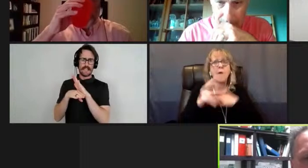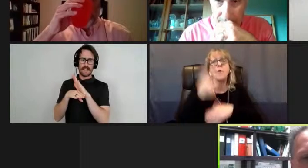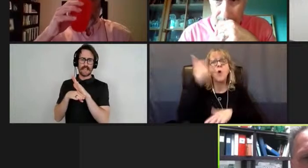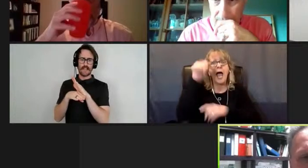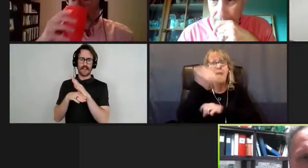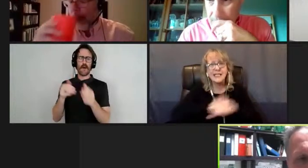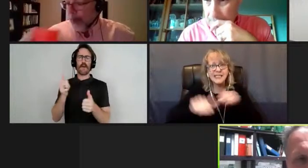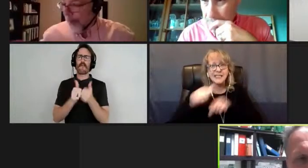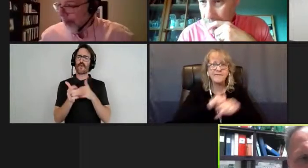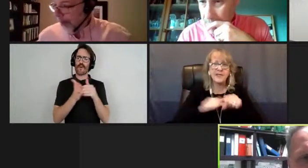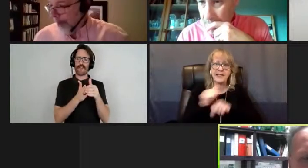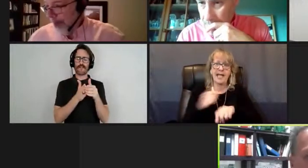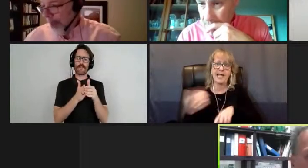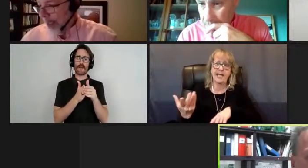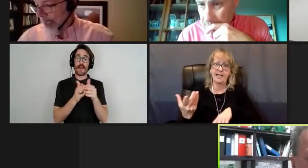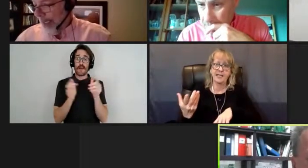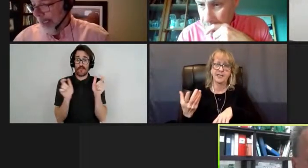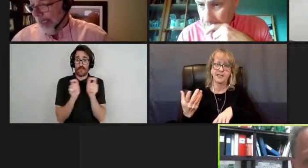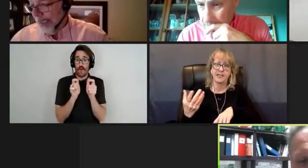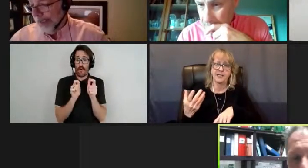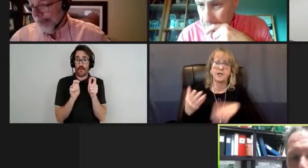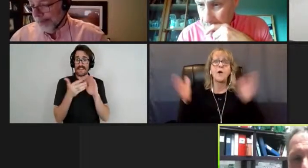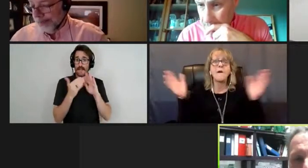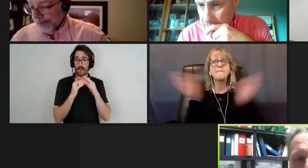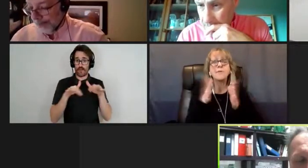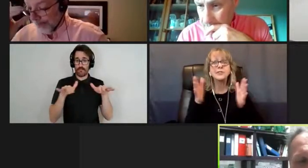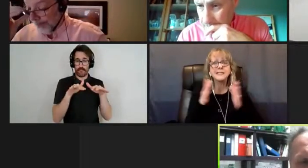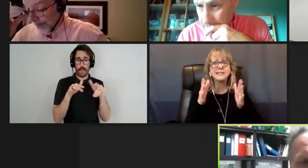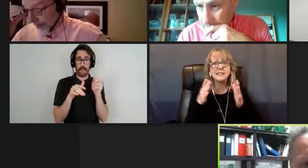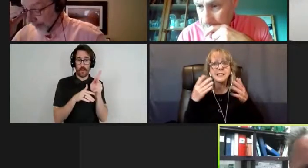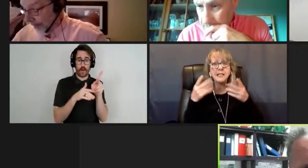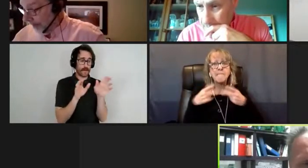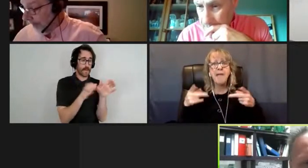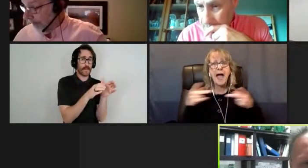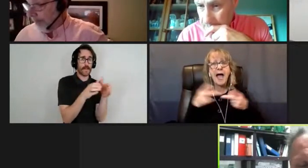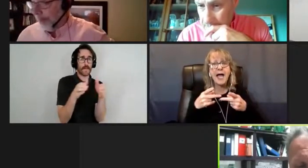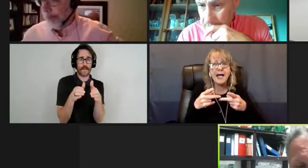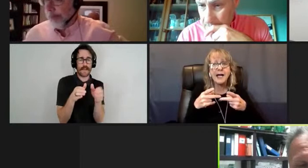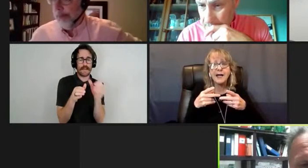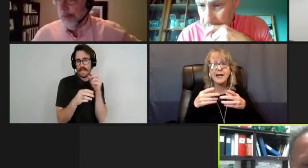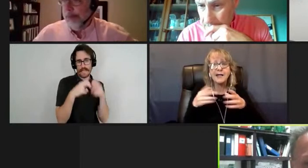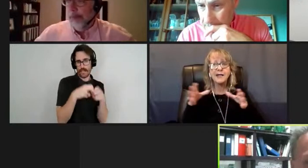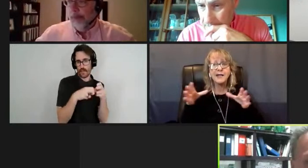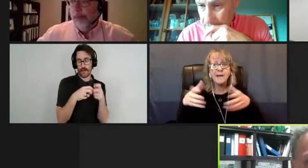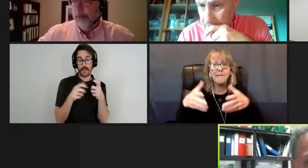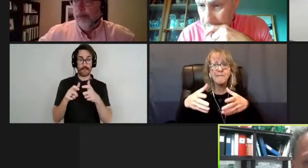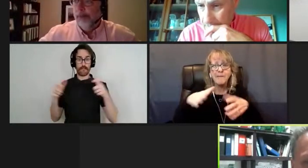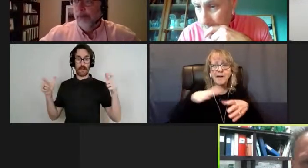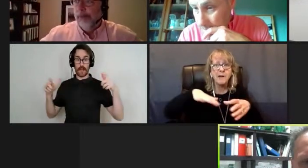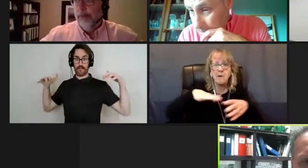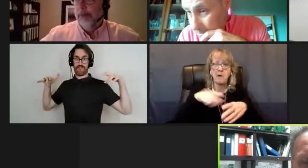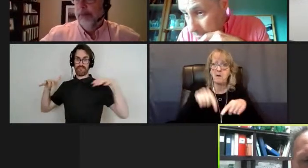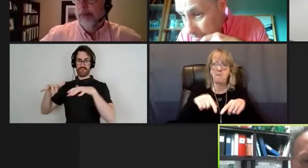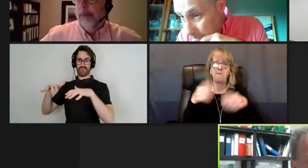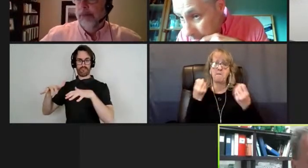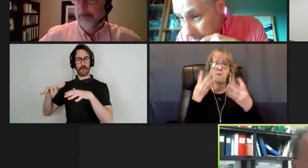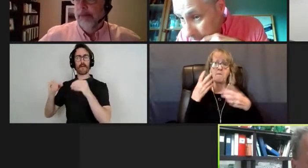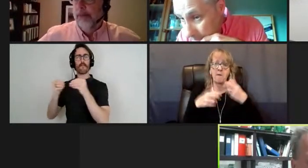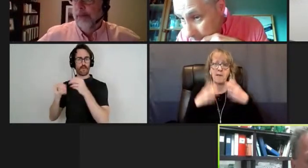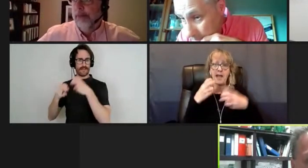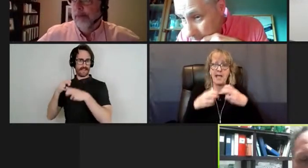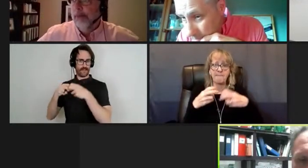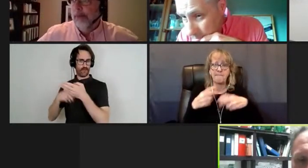neighborhood pocket parks are not the issue. So next week or later this week, when the groups go out, they